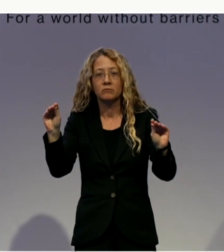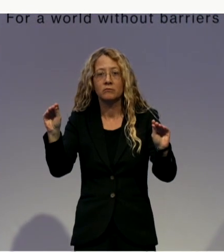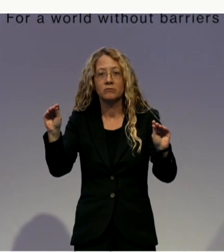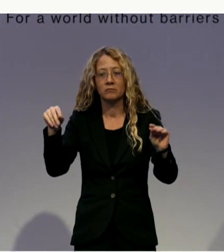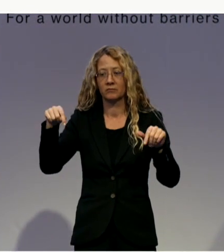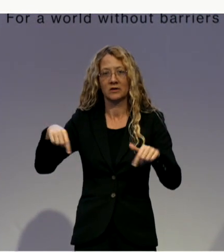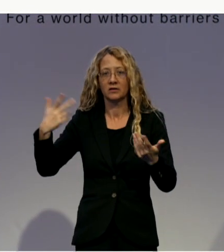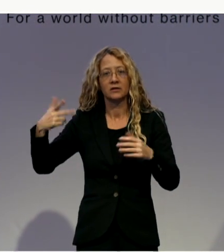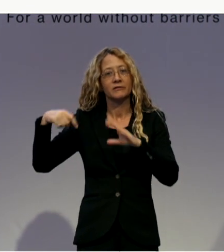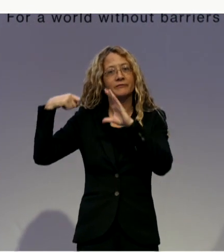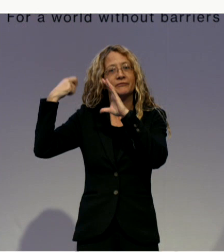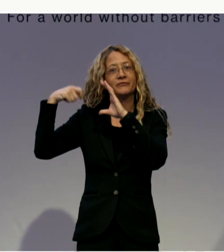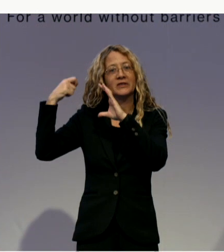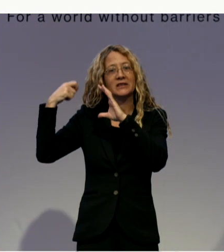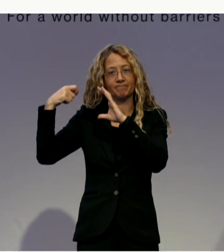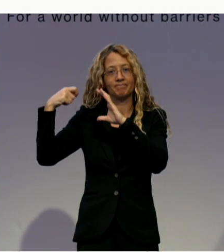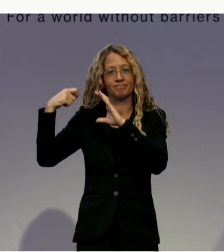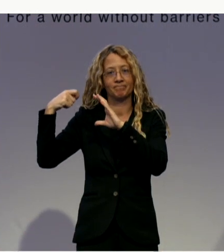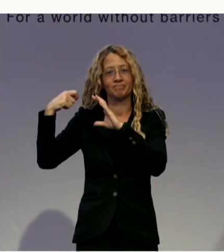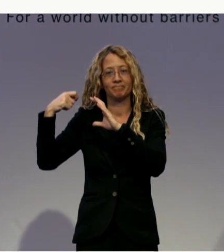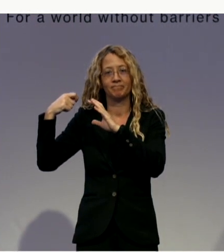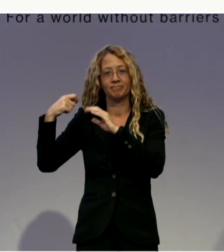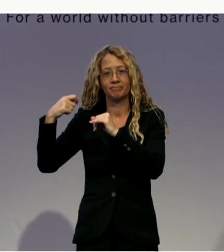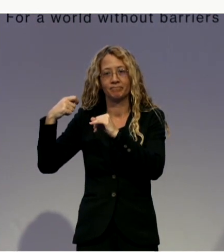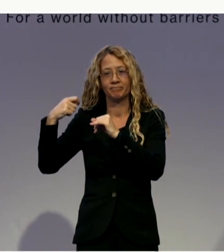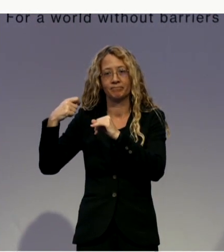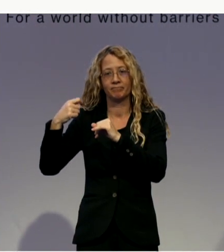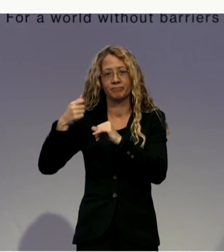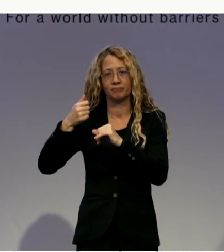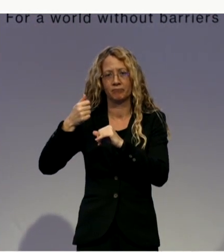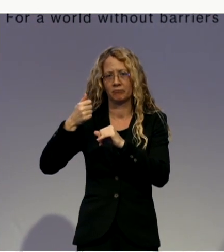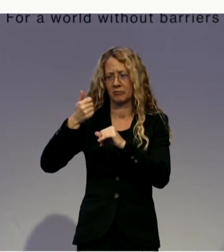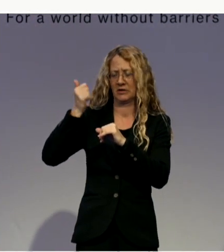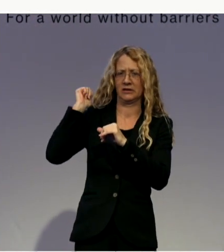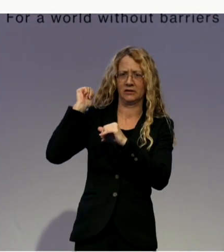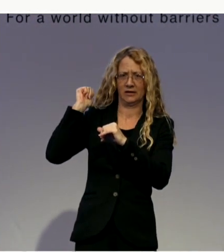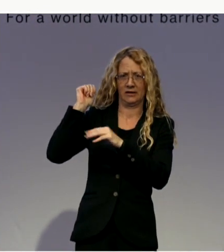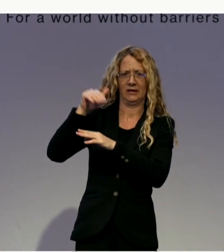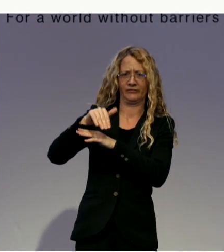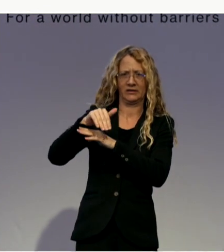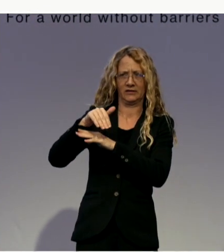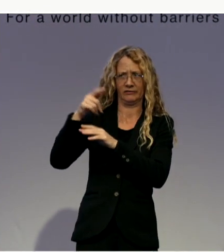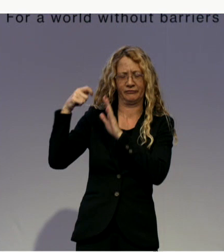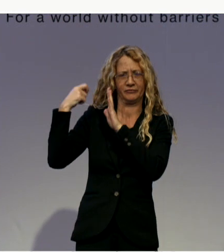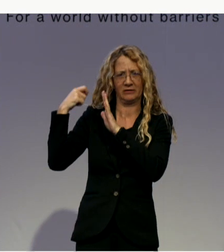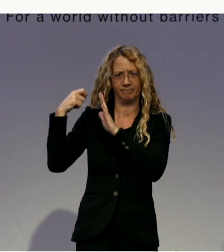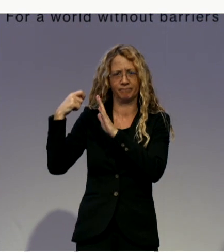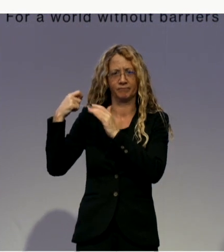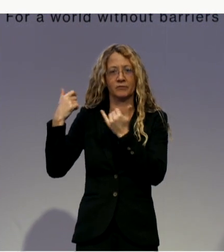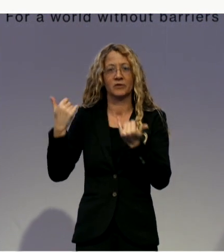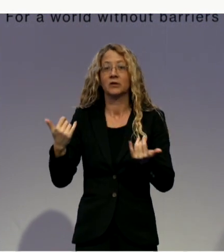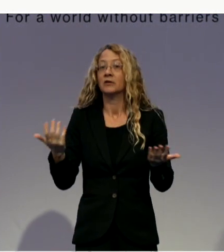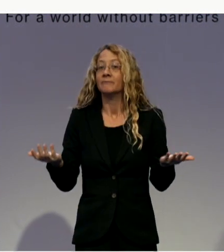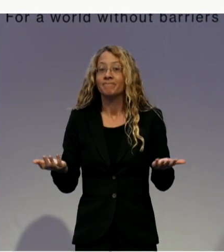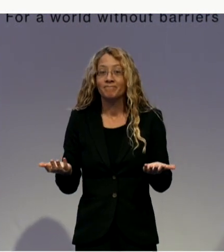last night, directly after we presented them with their awards, are now up on the Zero Project website.